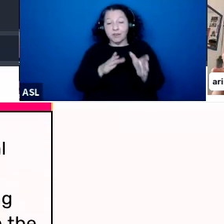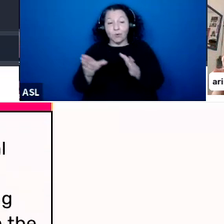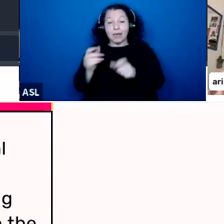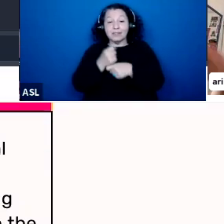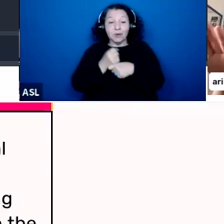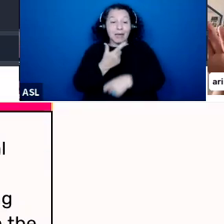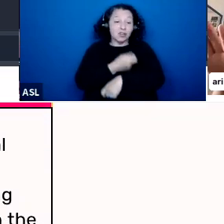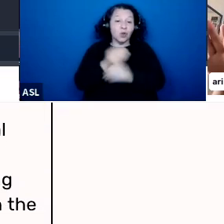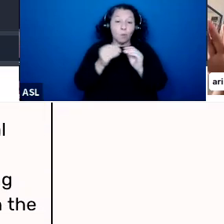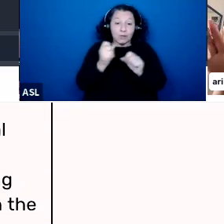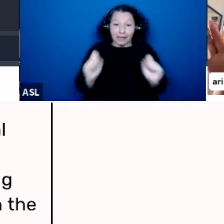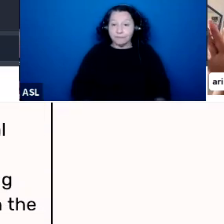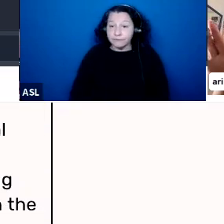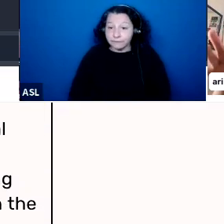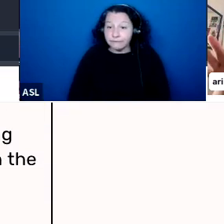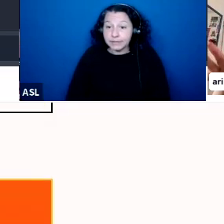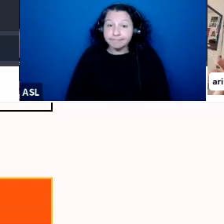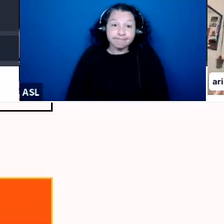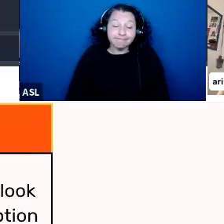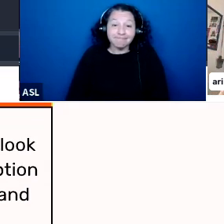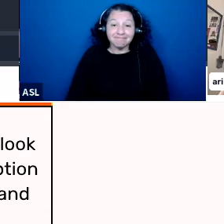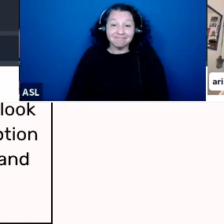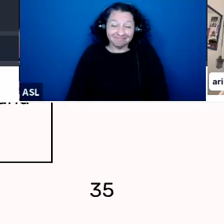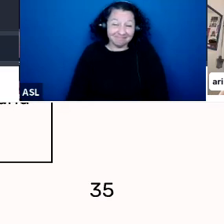some ways to make the injections safer.